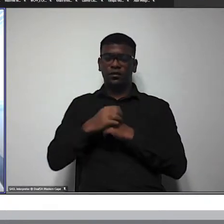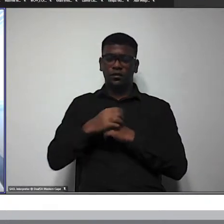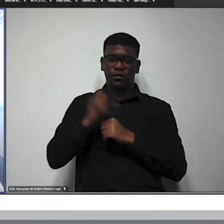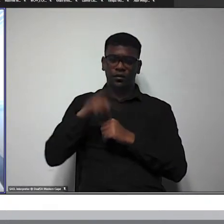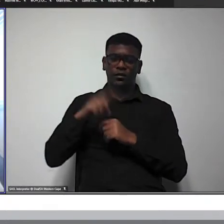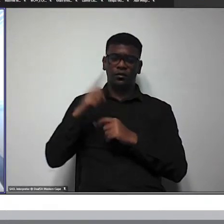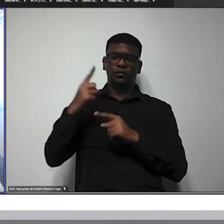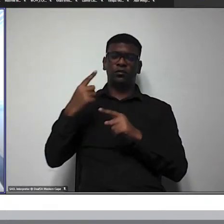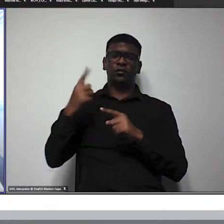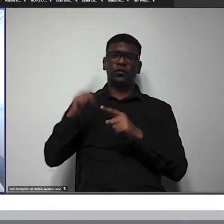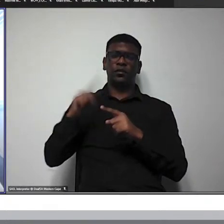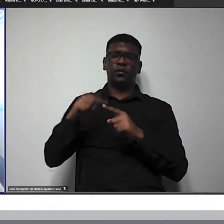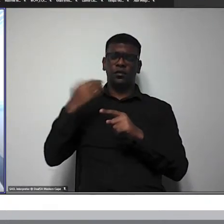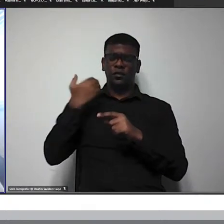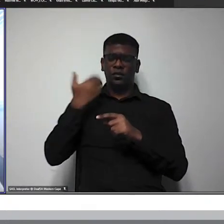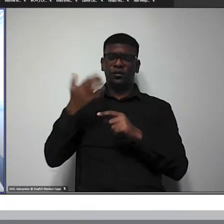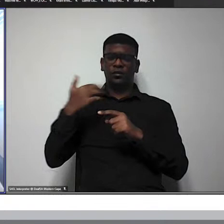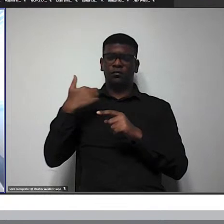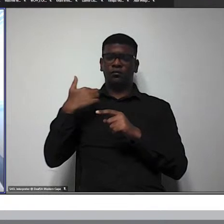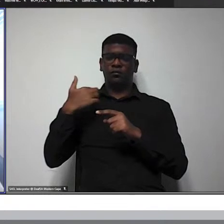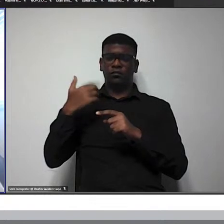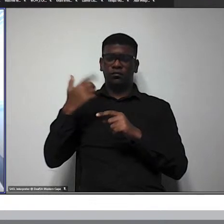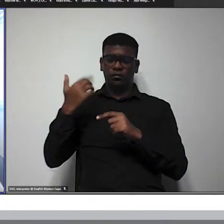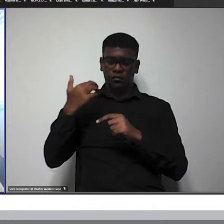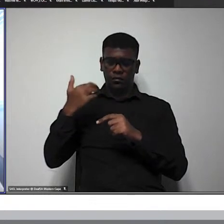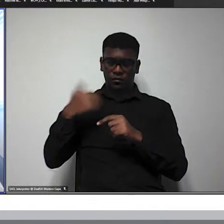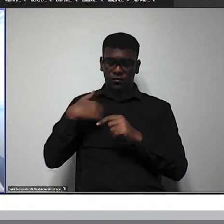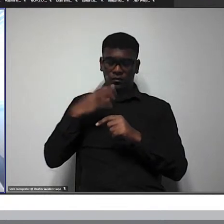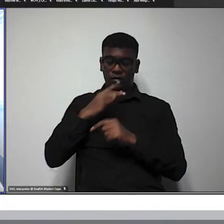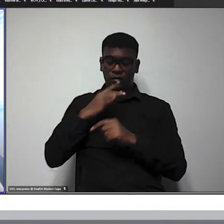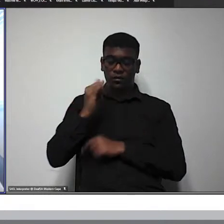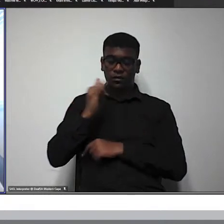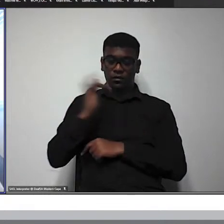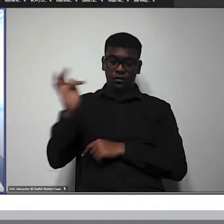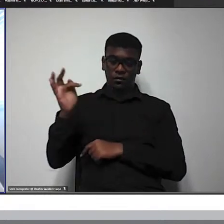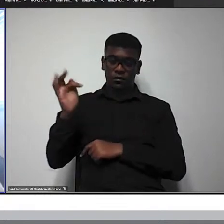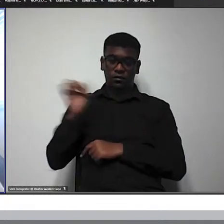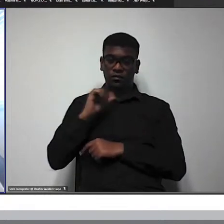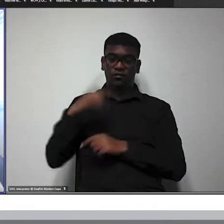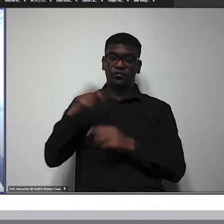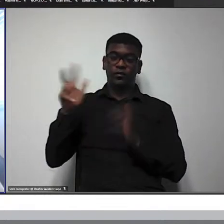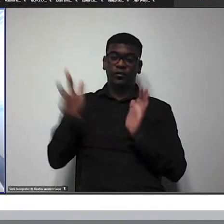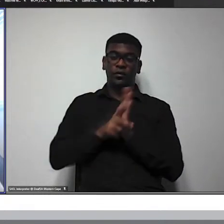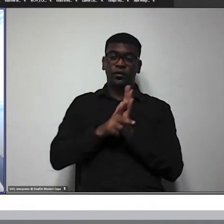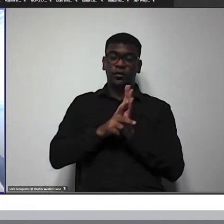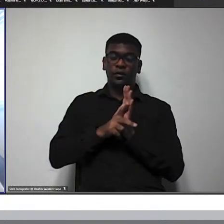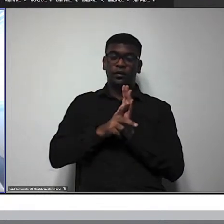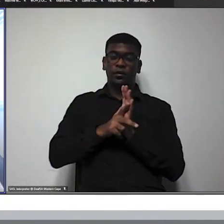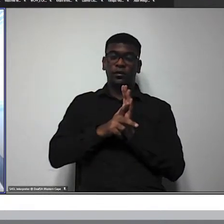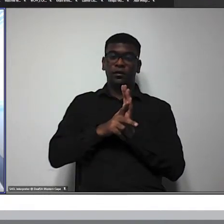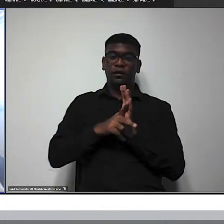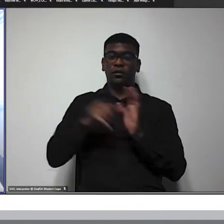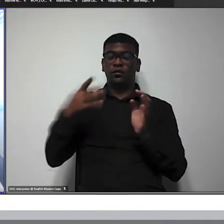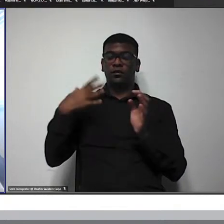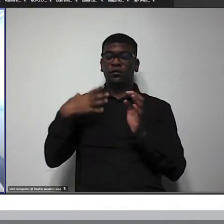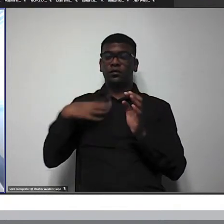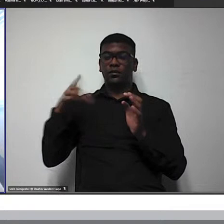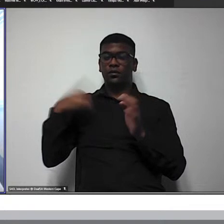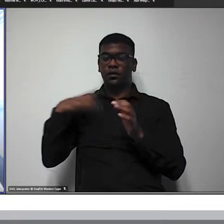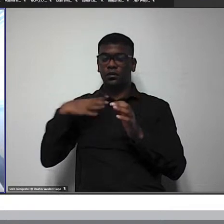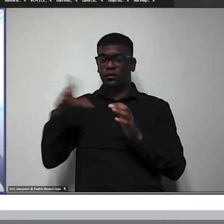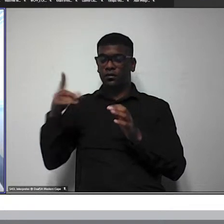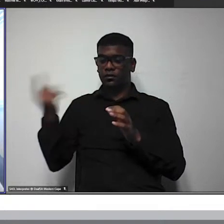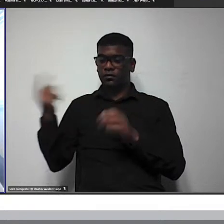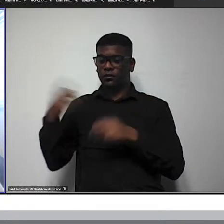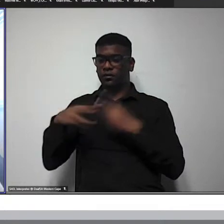advocacy role that we actually are playing. Because if it is not actually approved, as other, you know, our colleagues actually indicated,